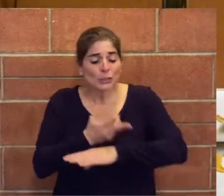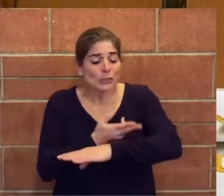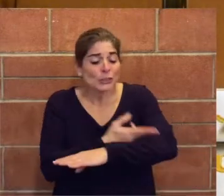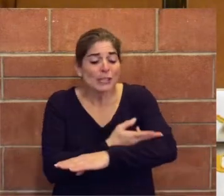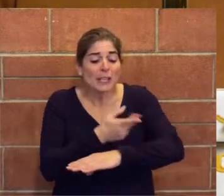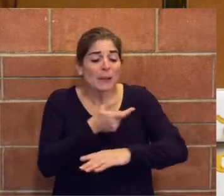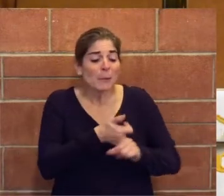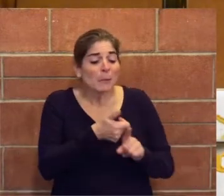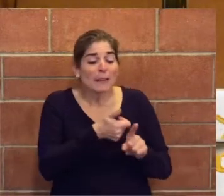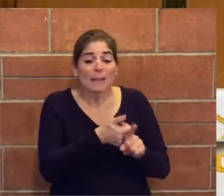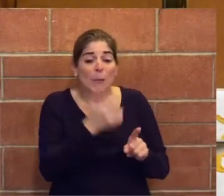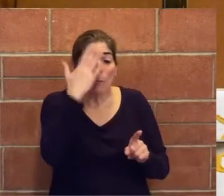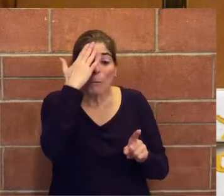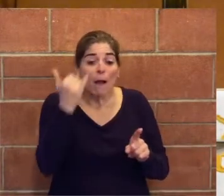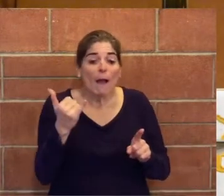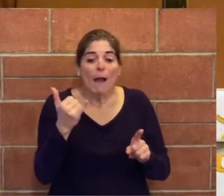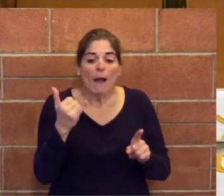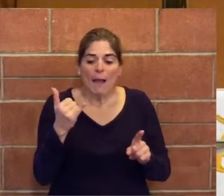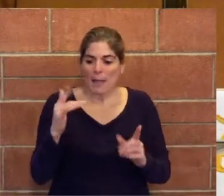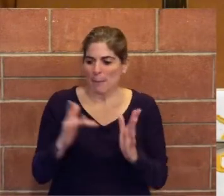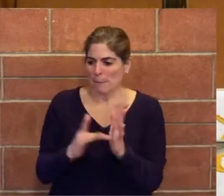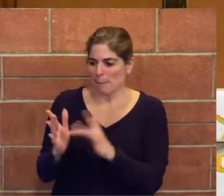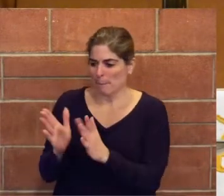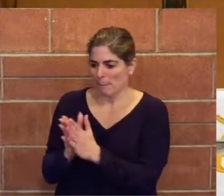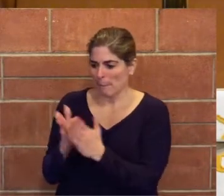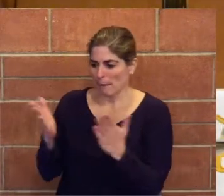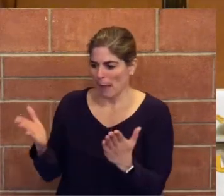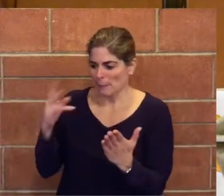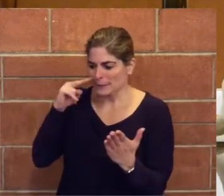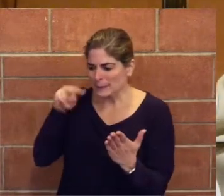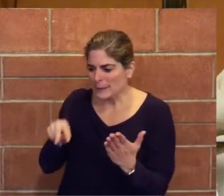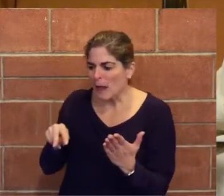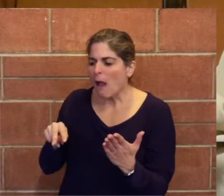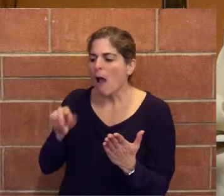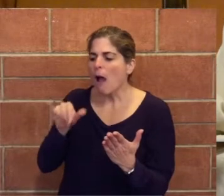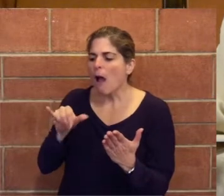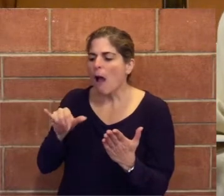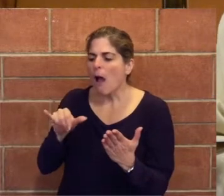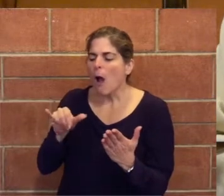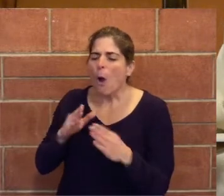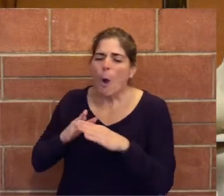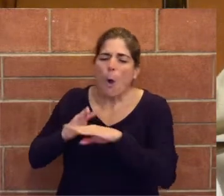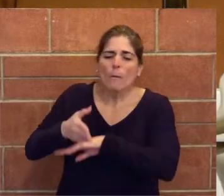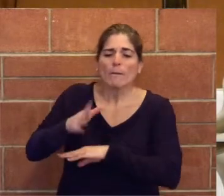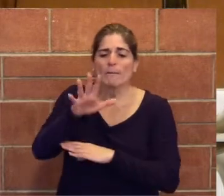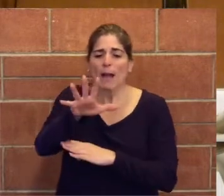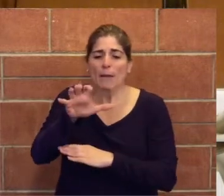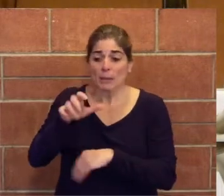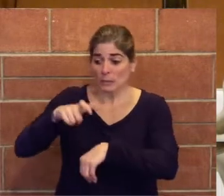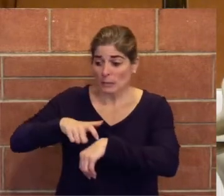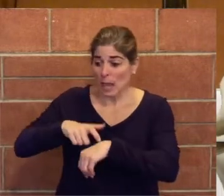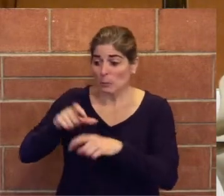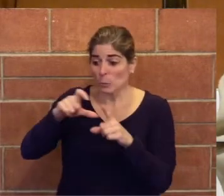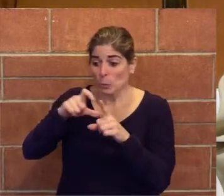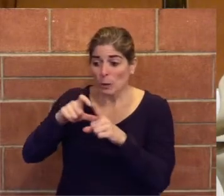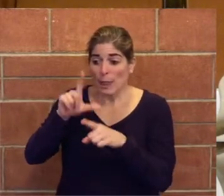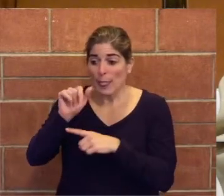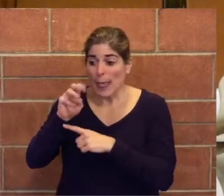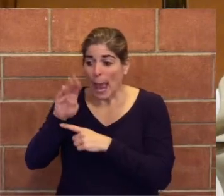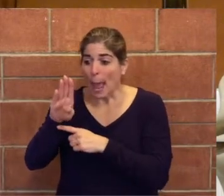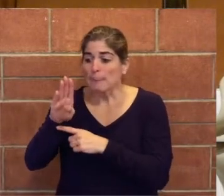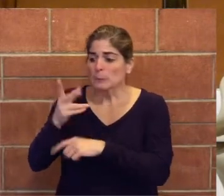the lamb, sheep, and shepherd imagery we find in the Bible, which are mentioned over 500